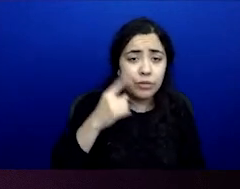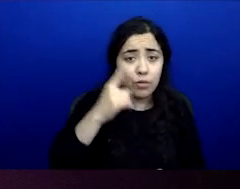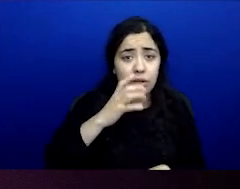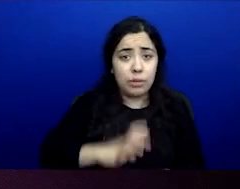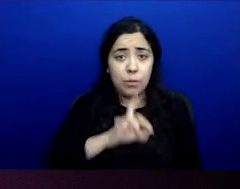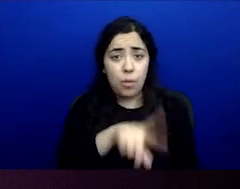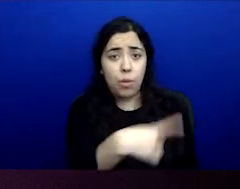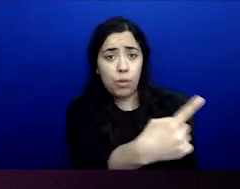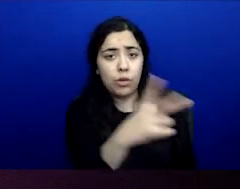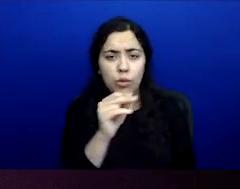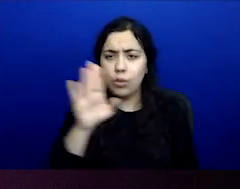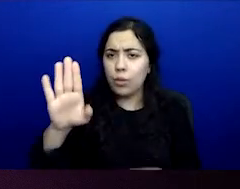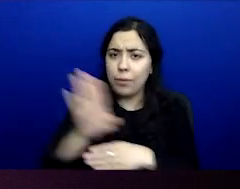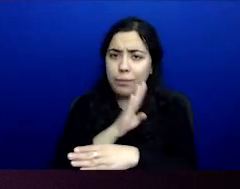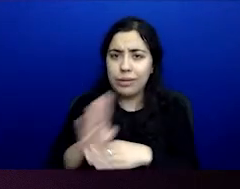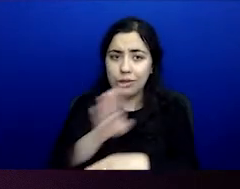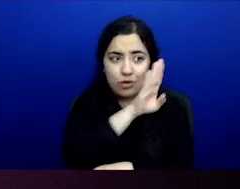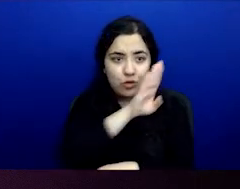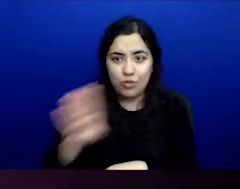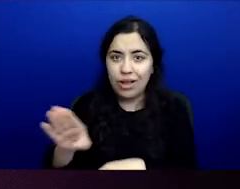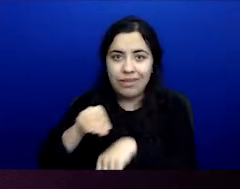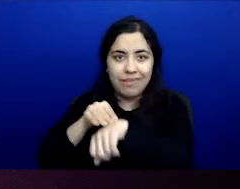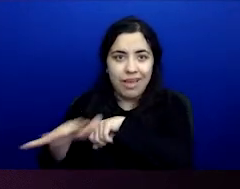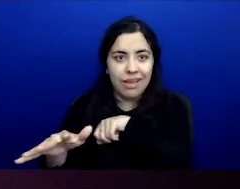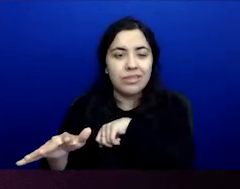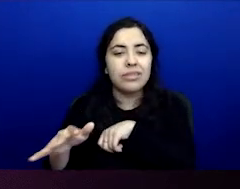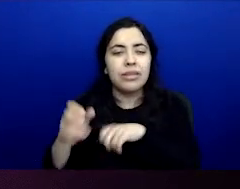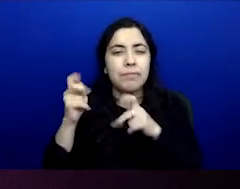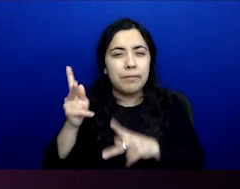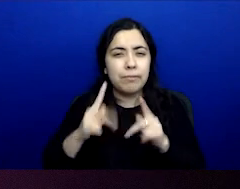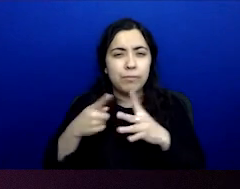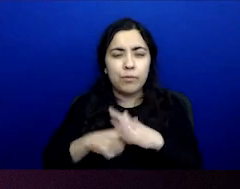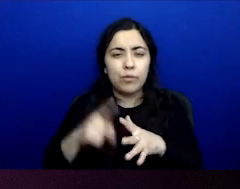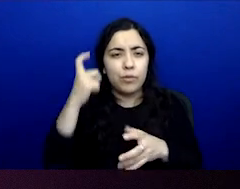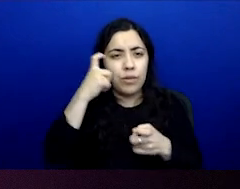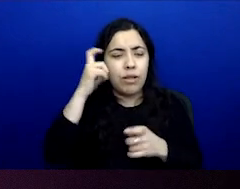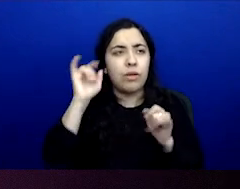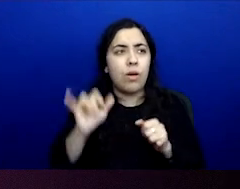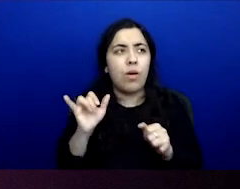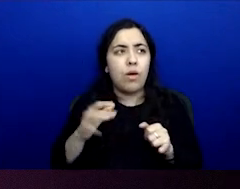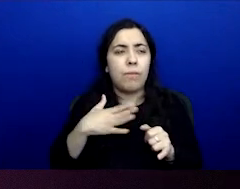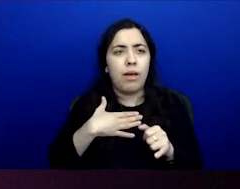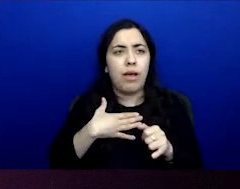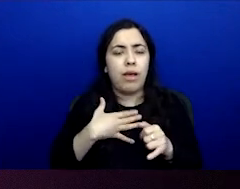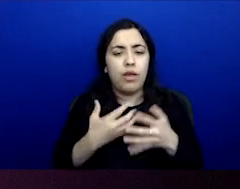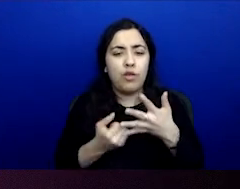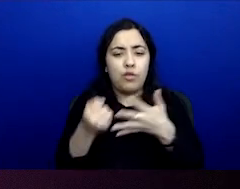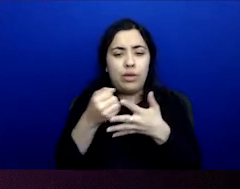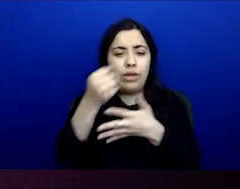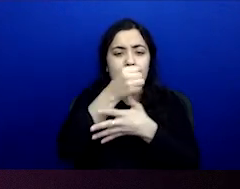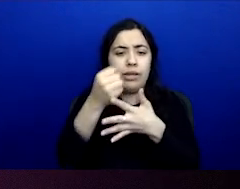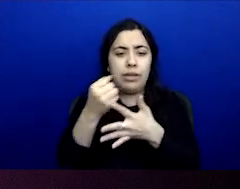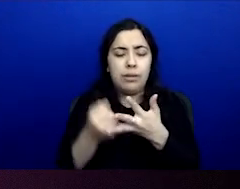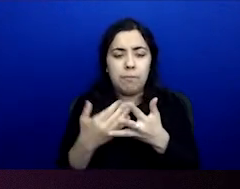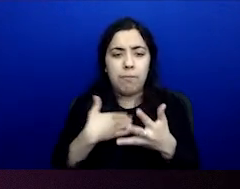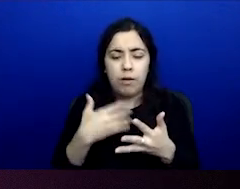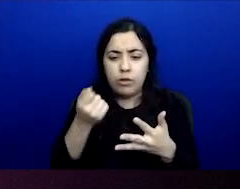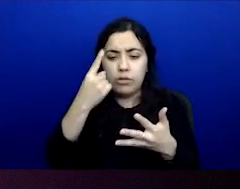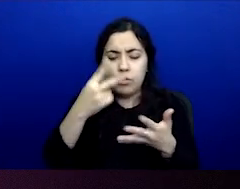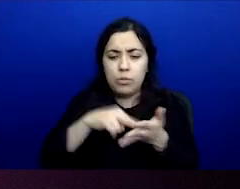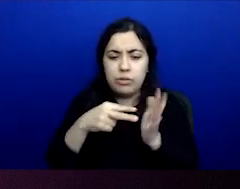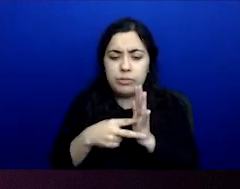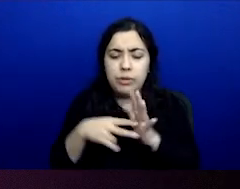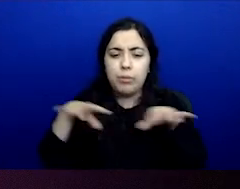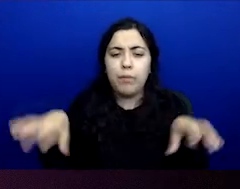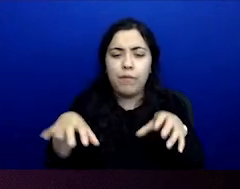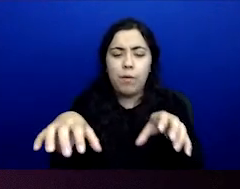business. And I think that's why a lot of people are starting to really tune into their rankings and their understanding of performance there.